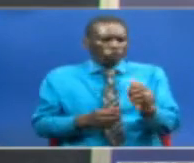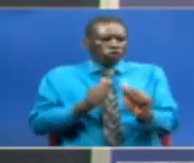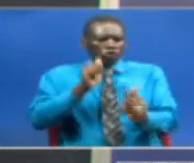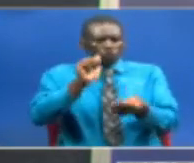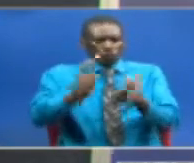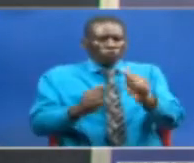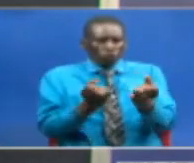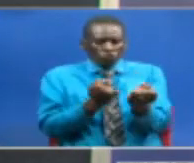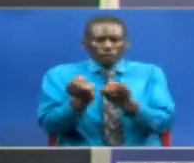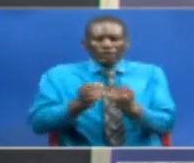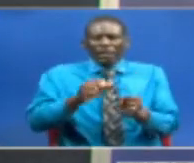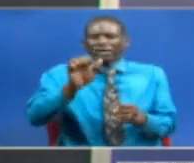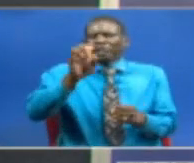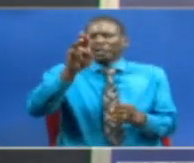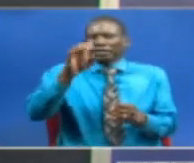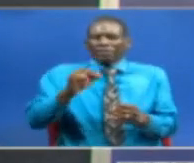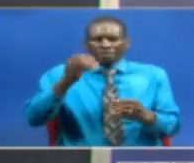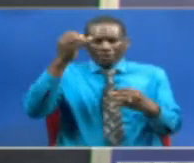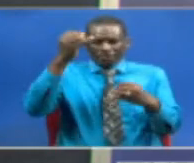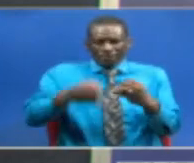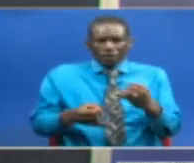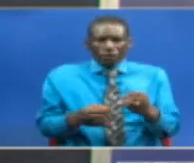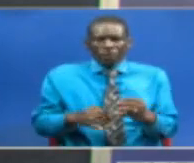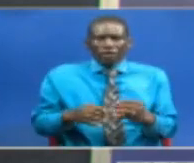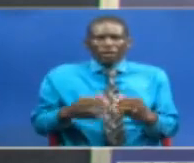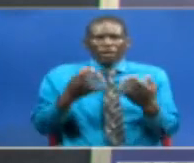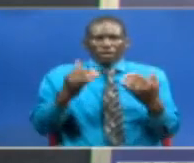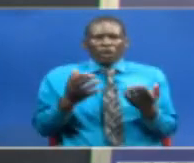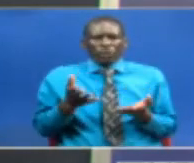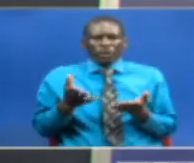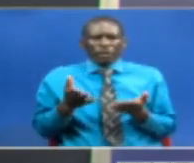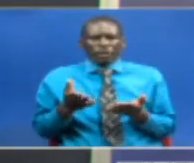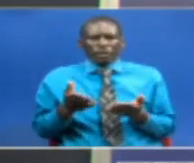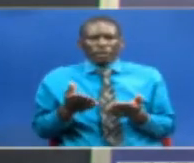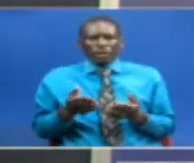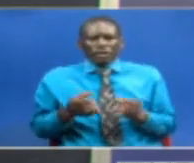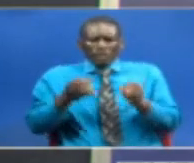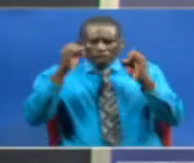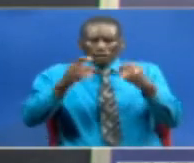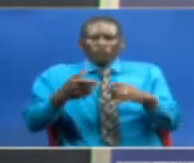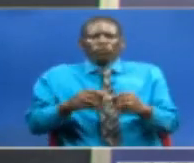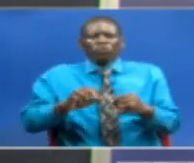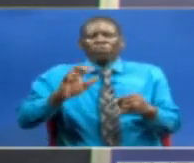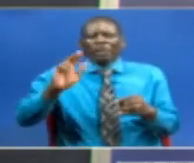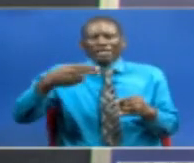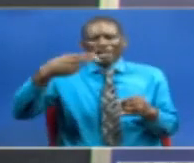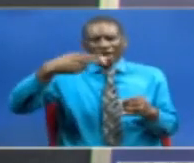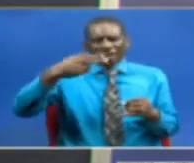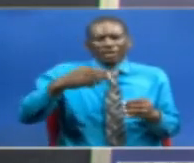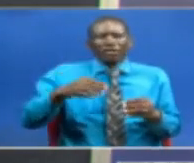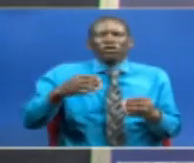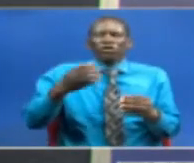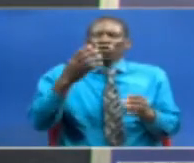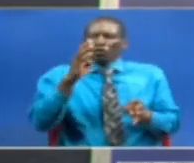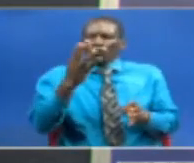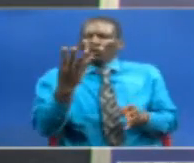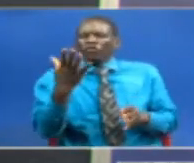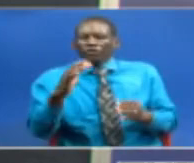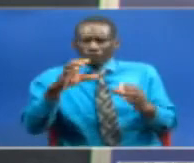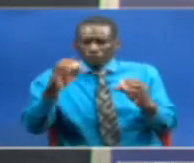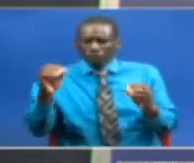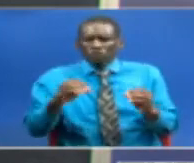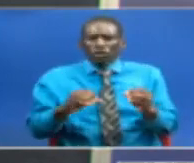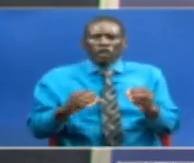tournament semi-finals at the Impala Grounds. The Curtis Olago-led outfit is fresh from thumping Kenya Harlequins 45-0 on the tournament's